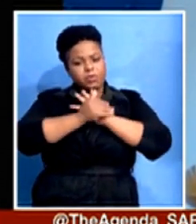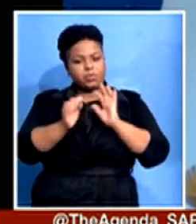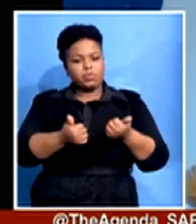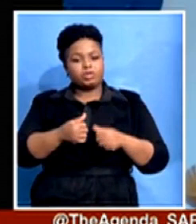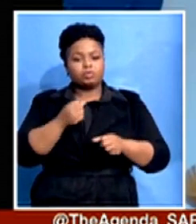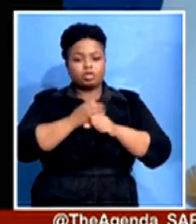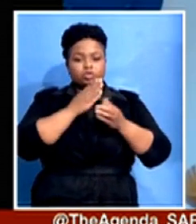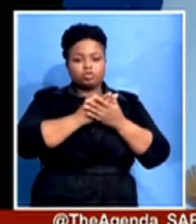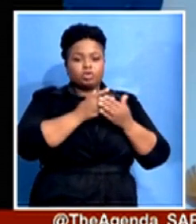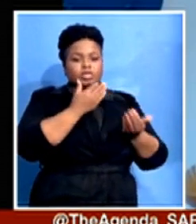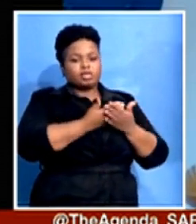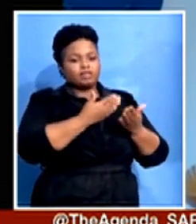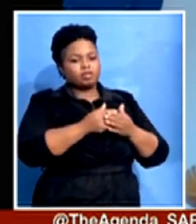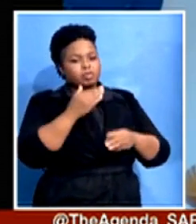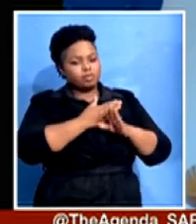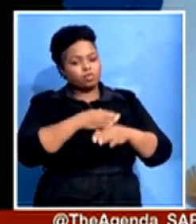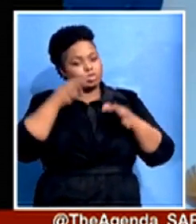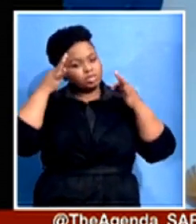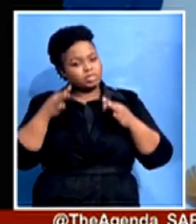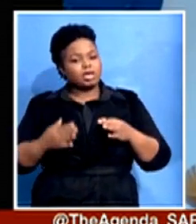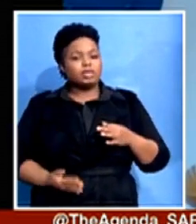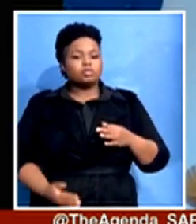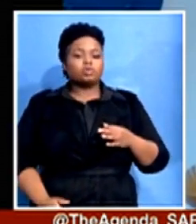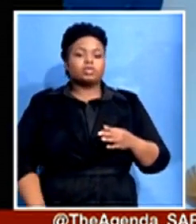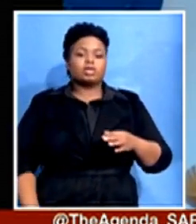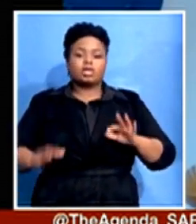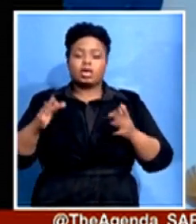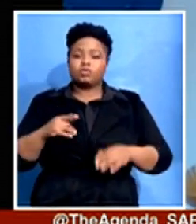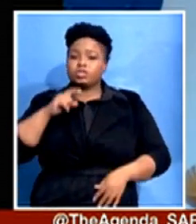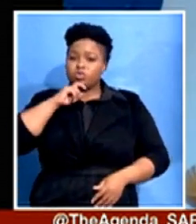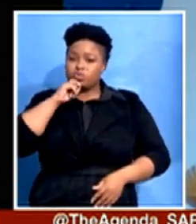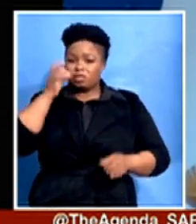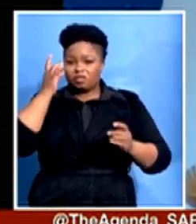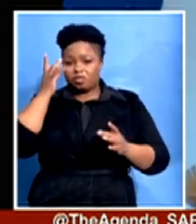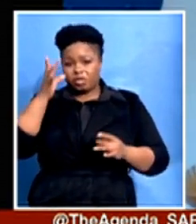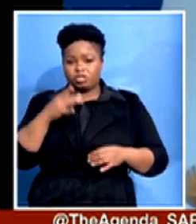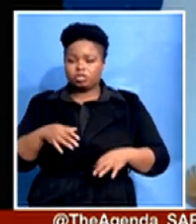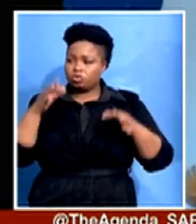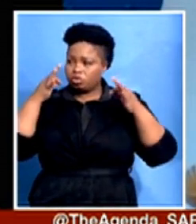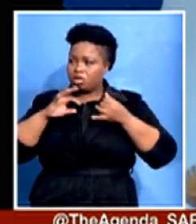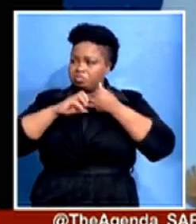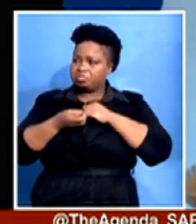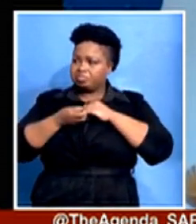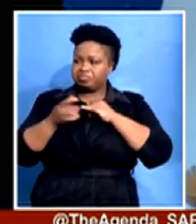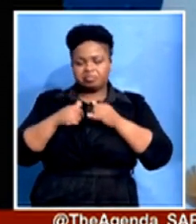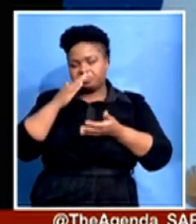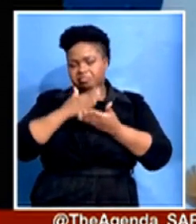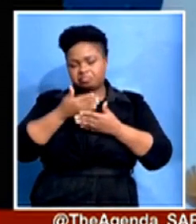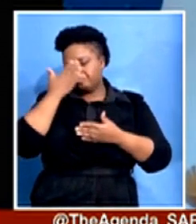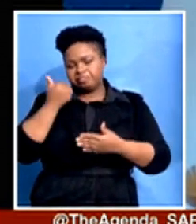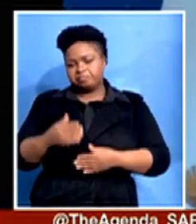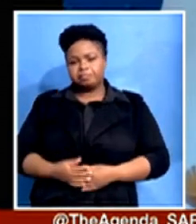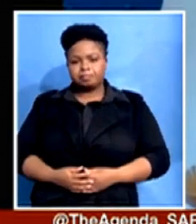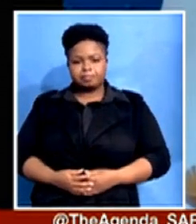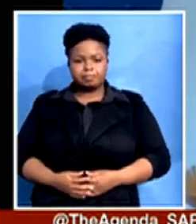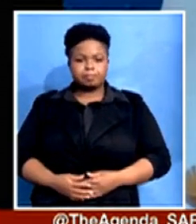makers. How the decision makers use that information for decision making, I'm not able to comment on that. And then the second issue